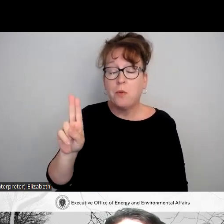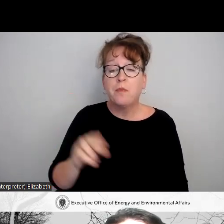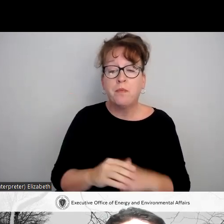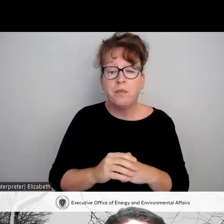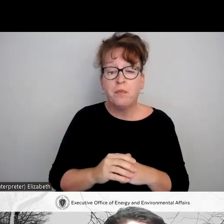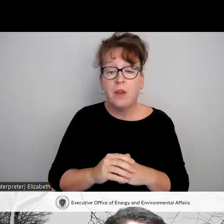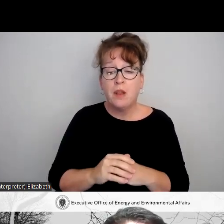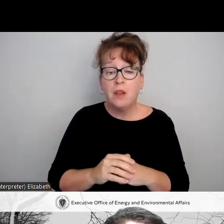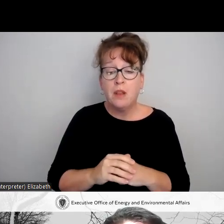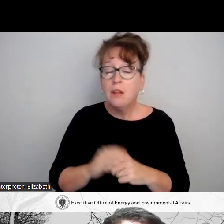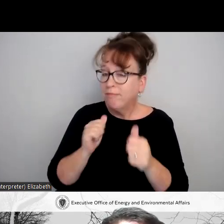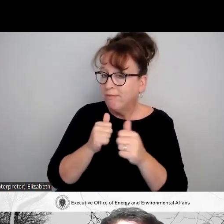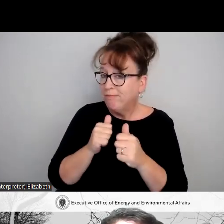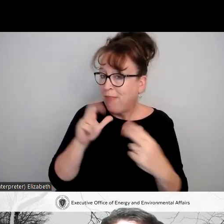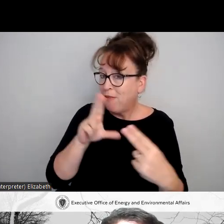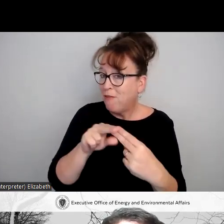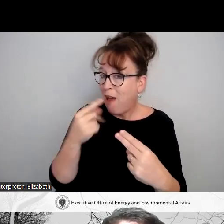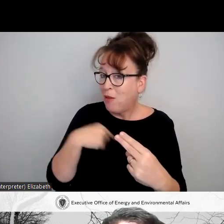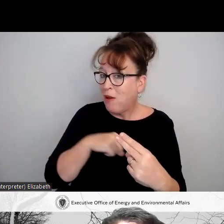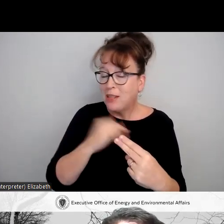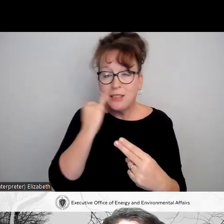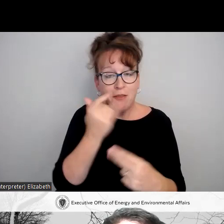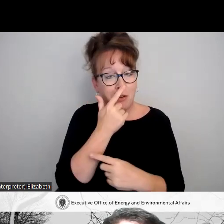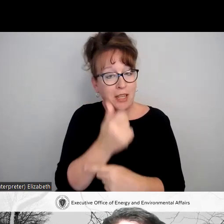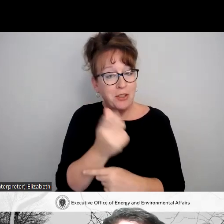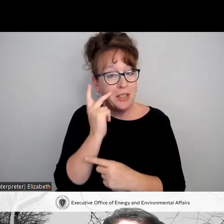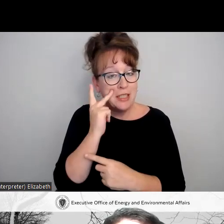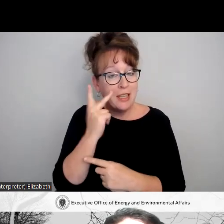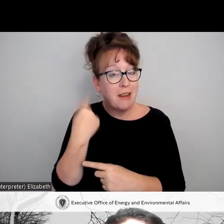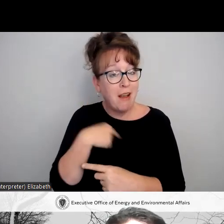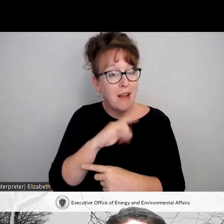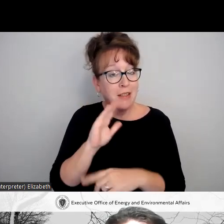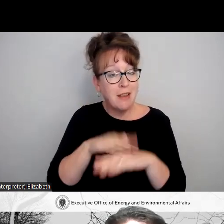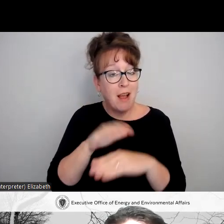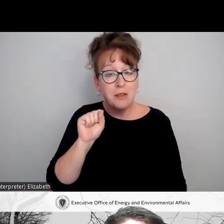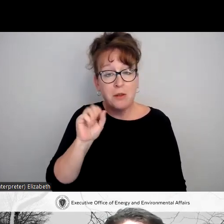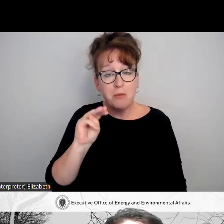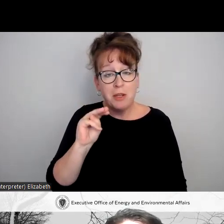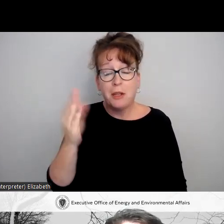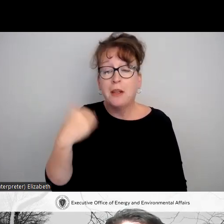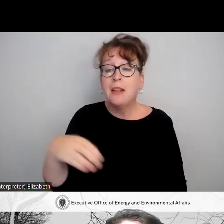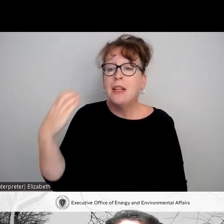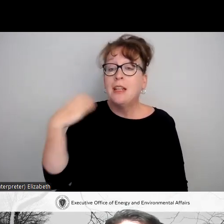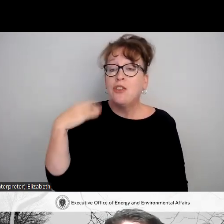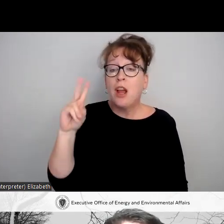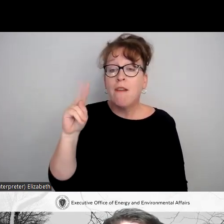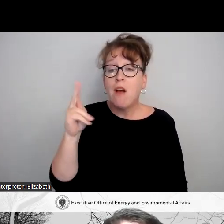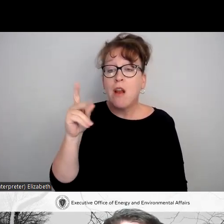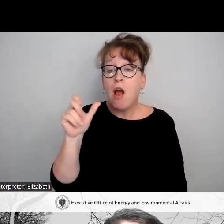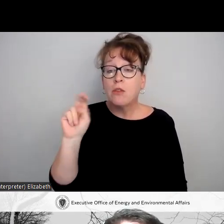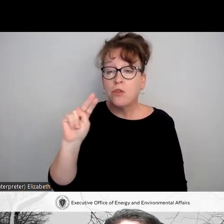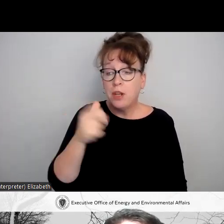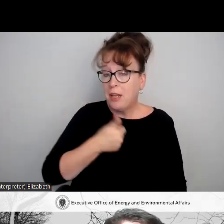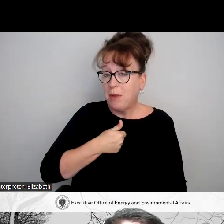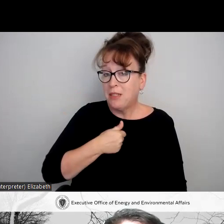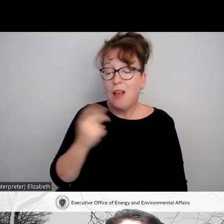So follow us if you're interested in getting to see us on social media. So Chair Van Nostrand and I are 2 of the decision makers,